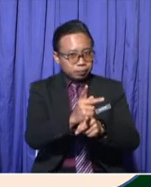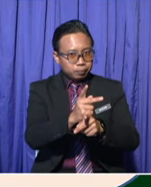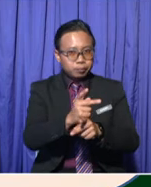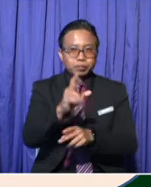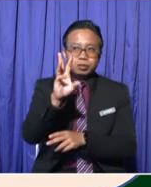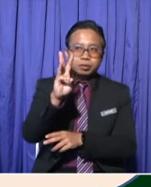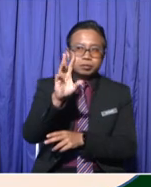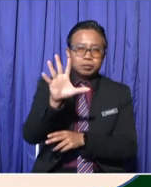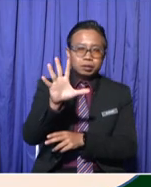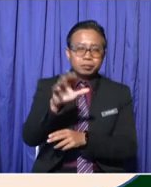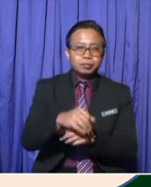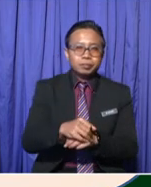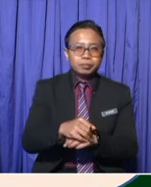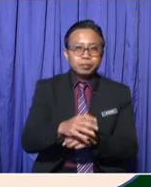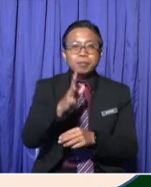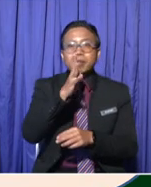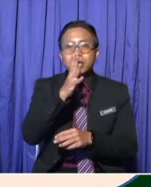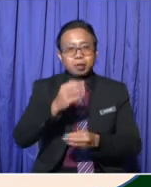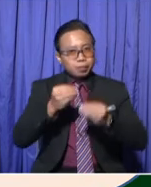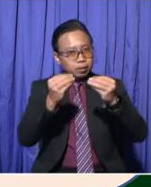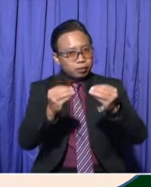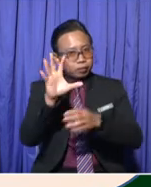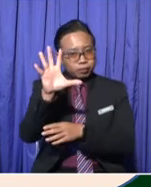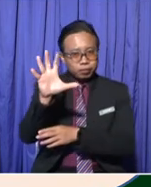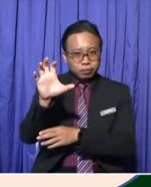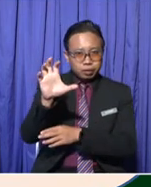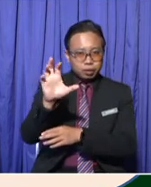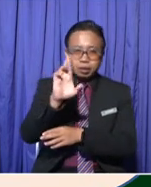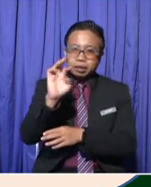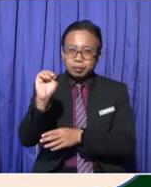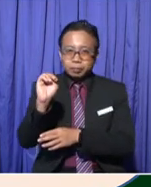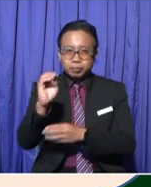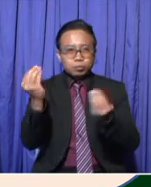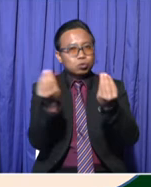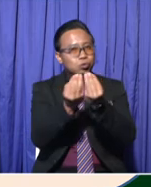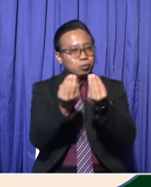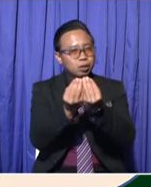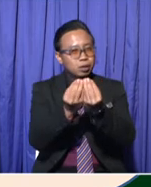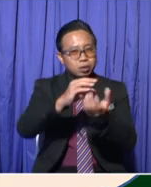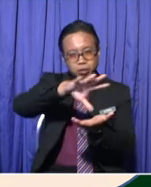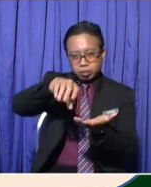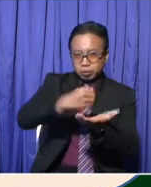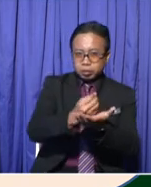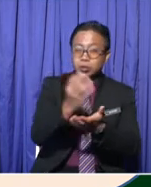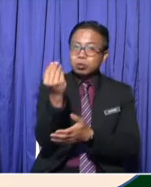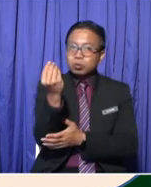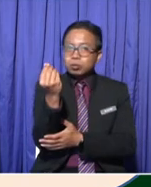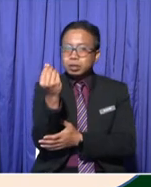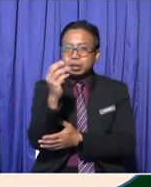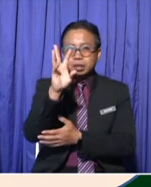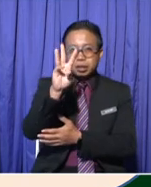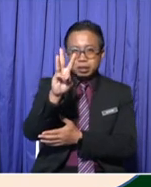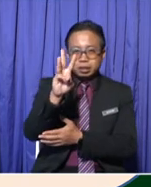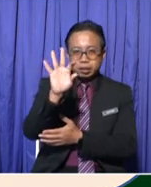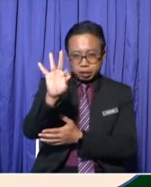mother gives another 50 ringgit. The total amount of Shifa's money is